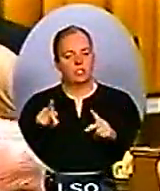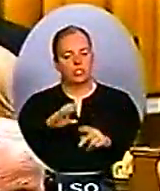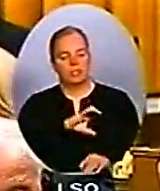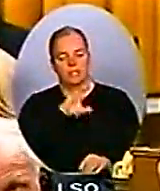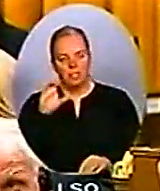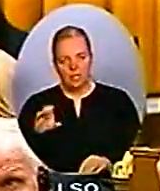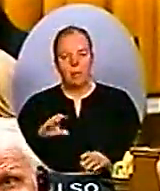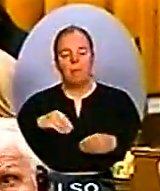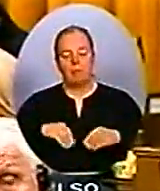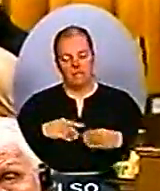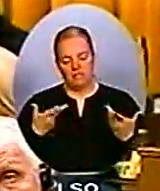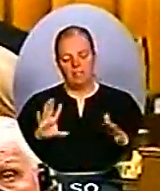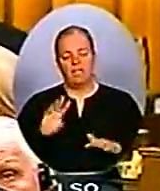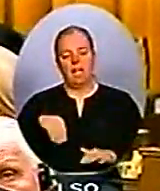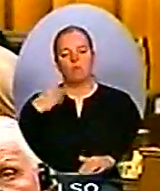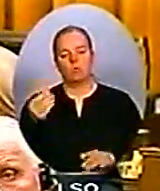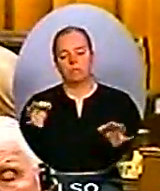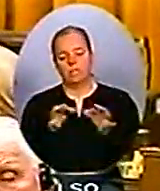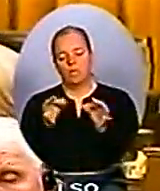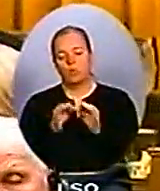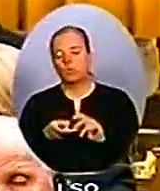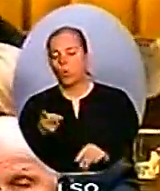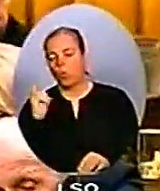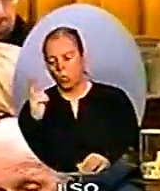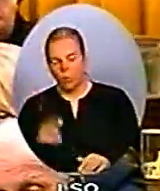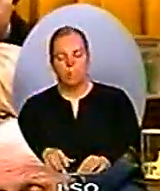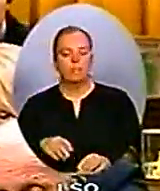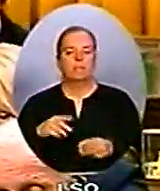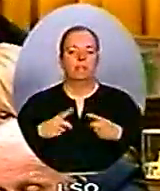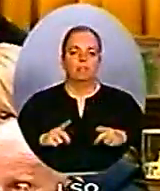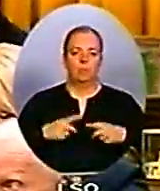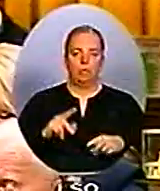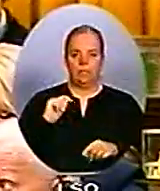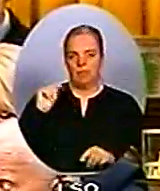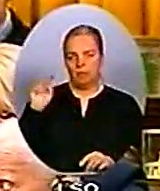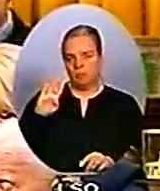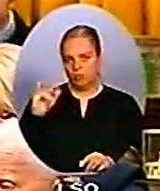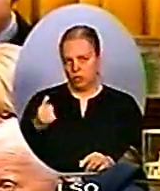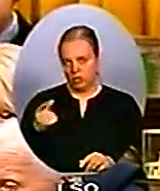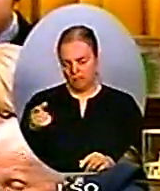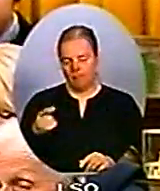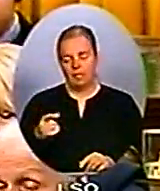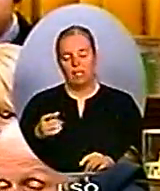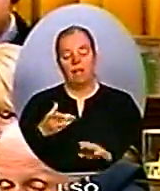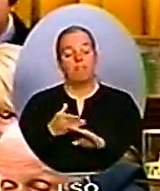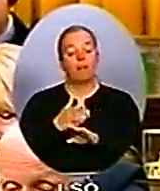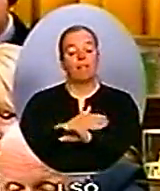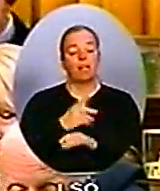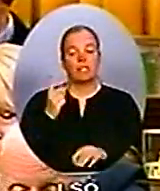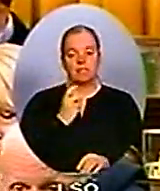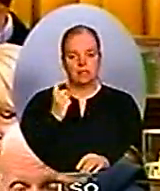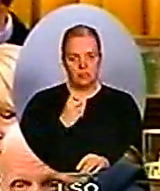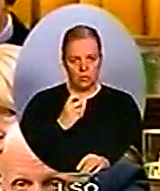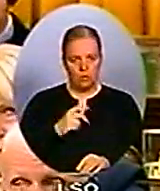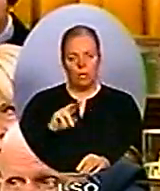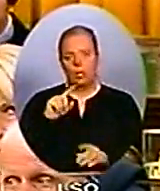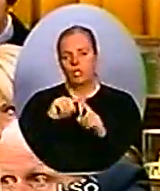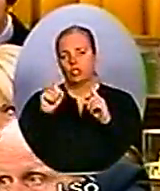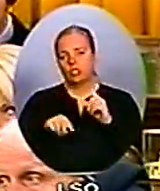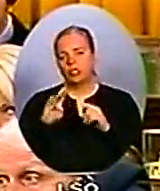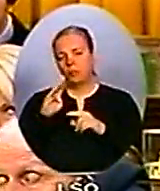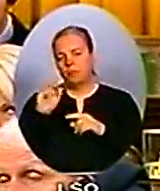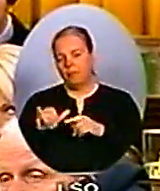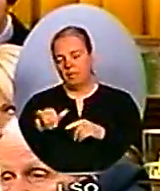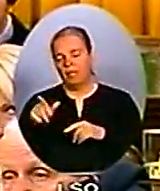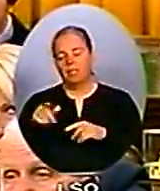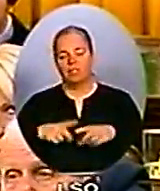costs in question. But the Honourable Member from Timmins-James Bay asked a question earlier that perhaps the member from Thunder Bay Superior North would have something to say about it.